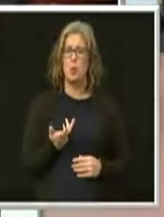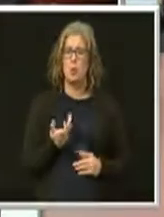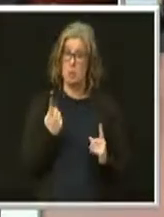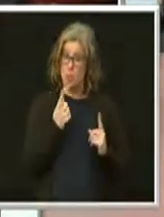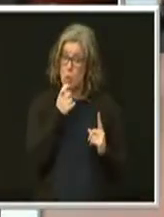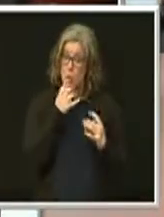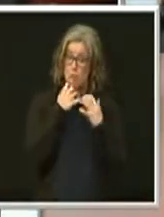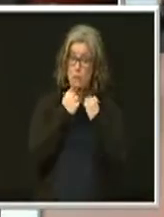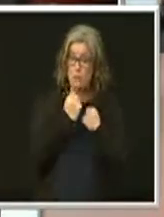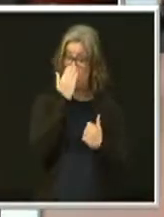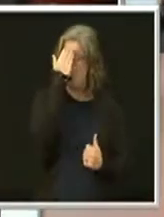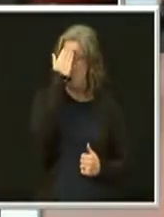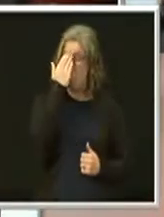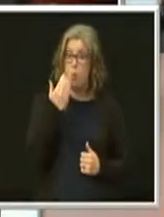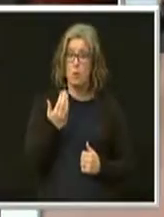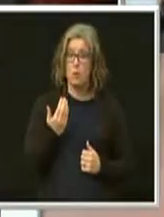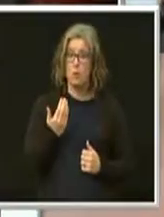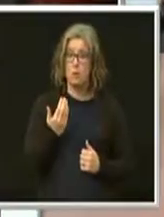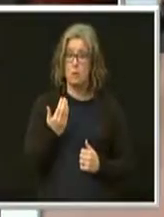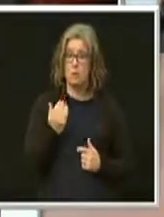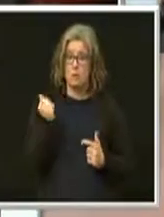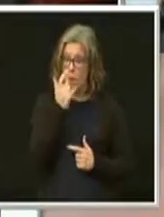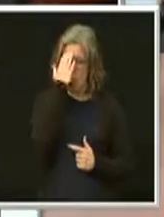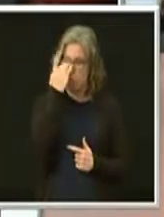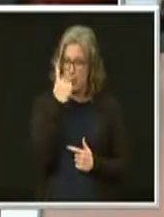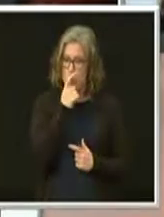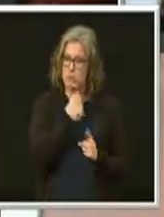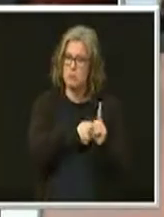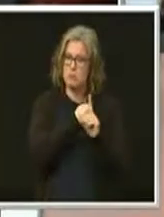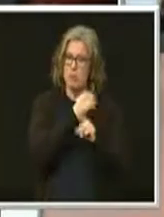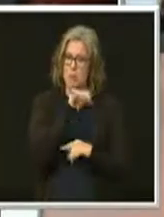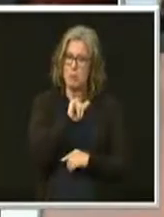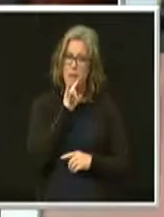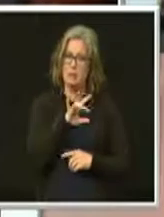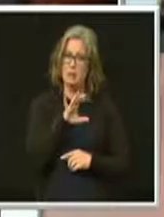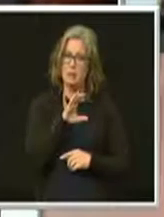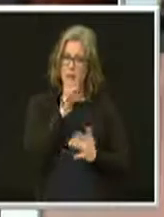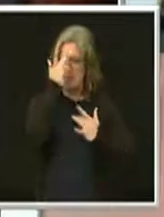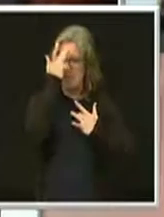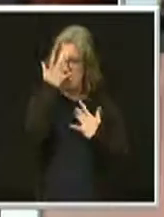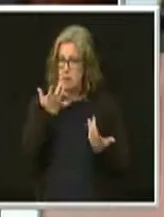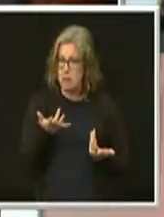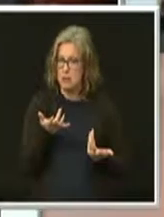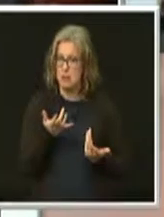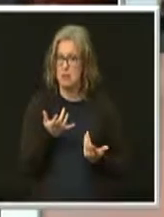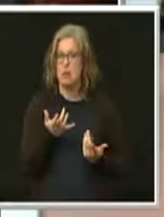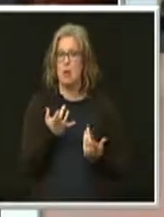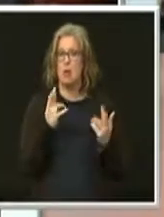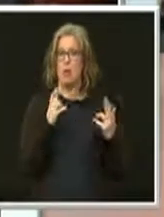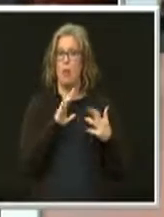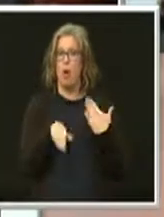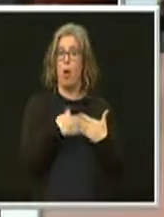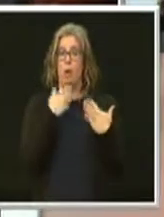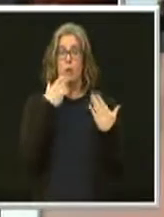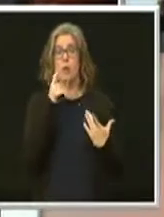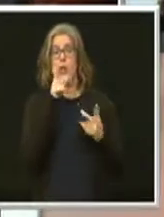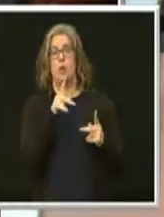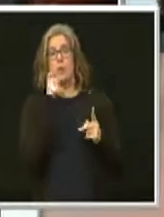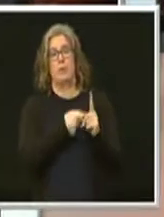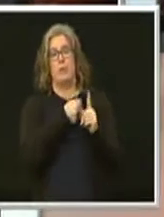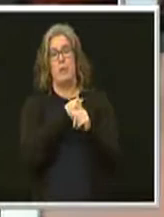somebody that you know? We'll all know somebody that's been affected by this in terms of illness. I hope we all don't know somebody that's